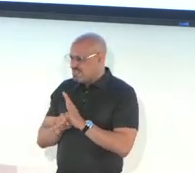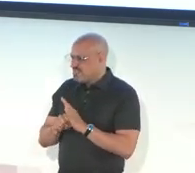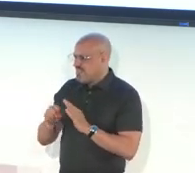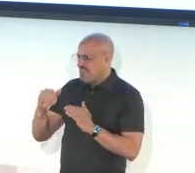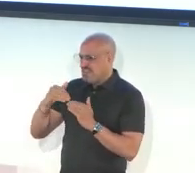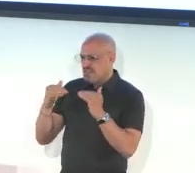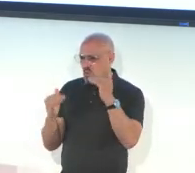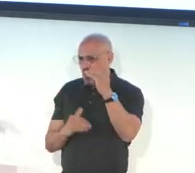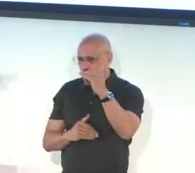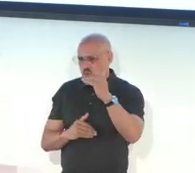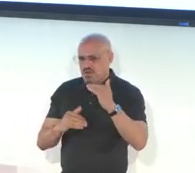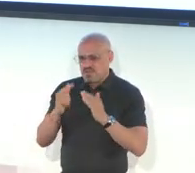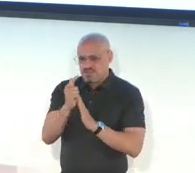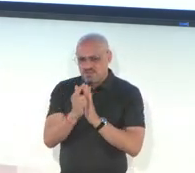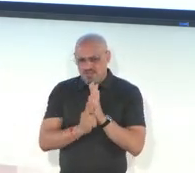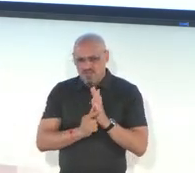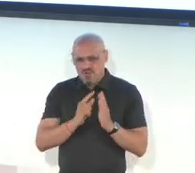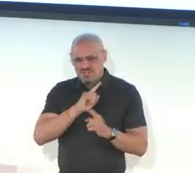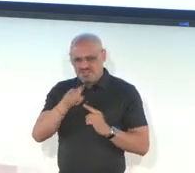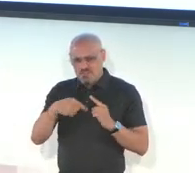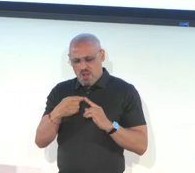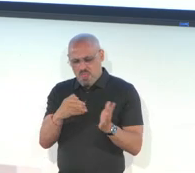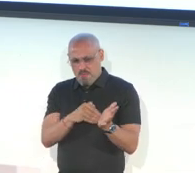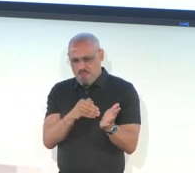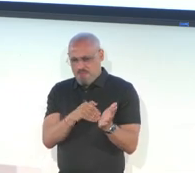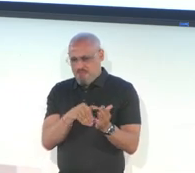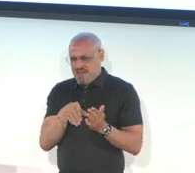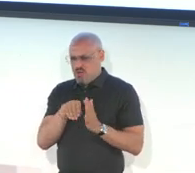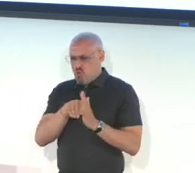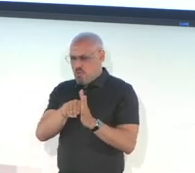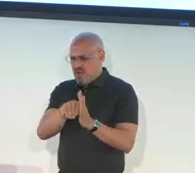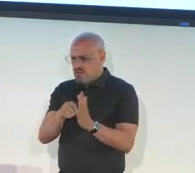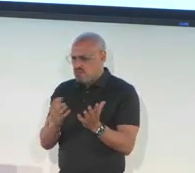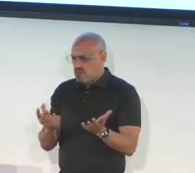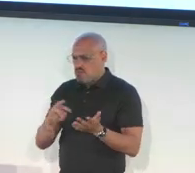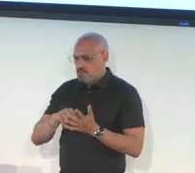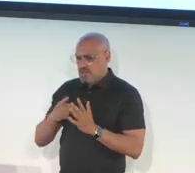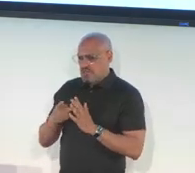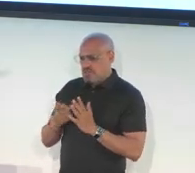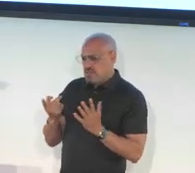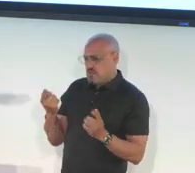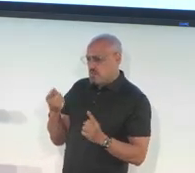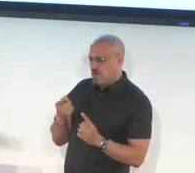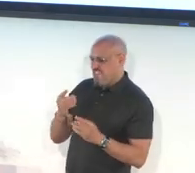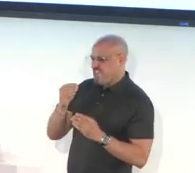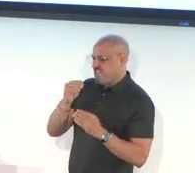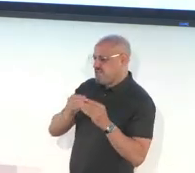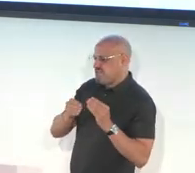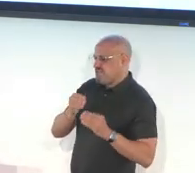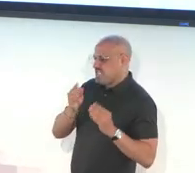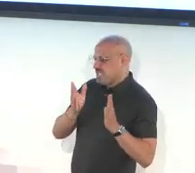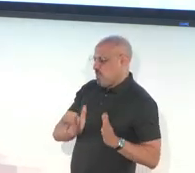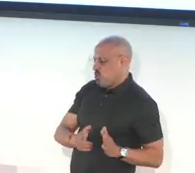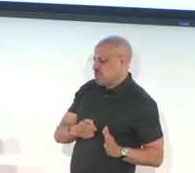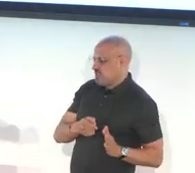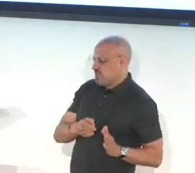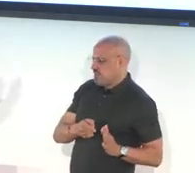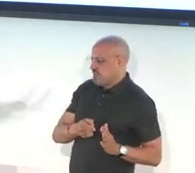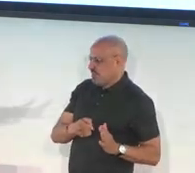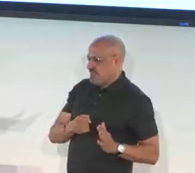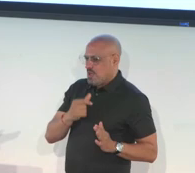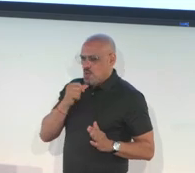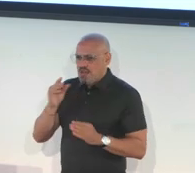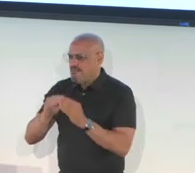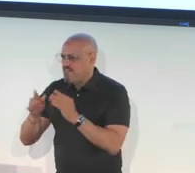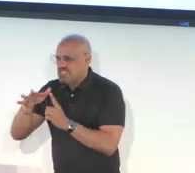Equalities Act, it all falls around the medical model, which is all around essentially fixing the individual. We're not going to